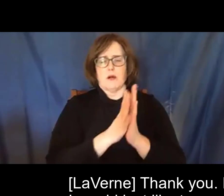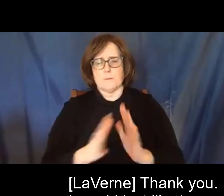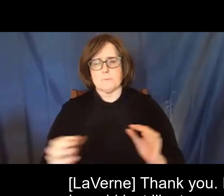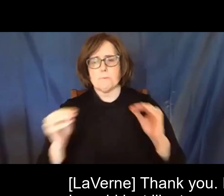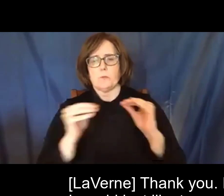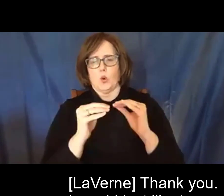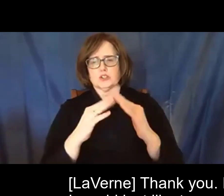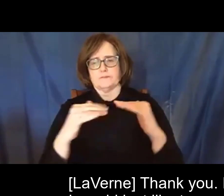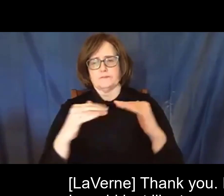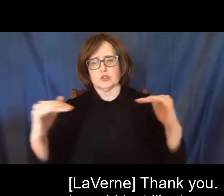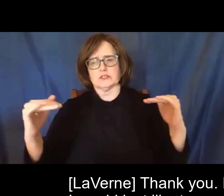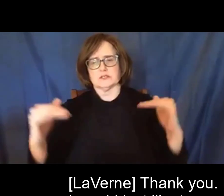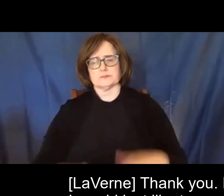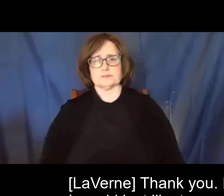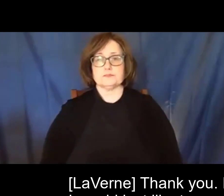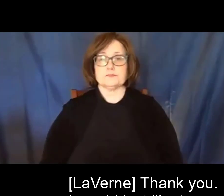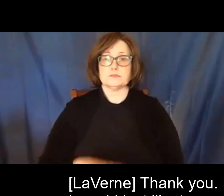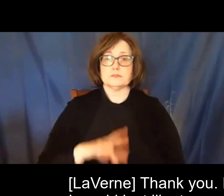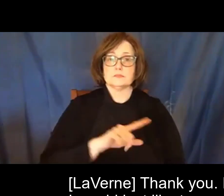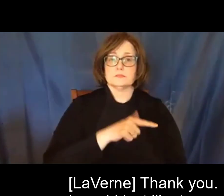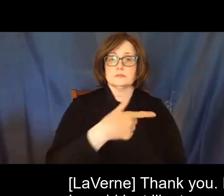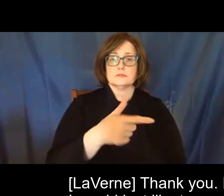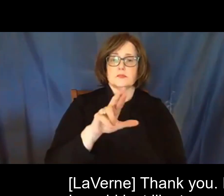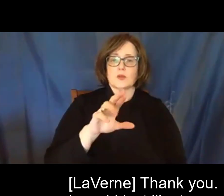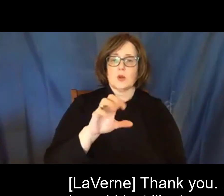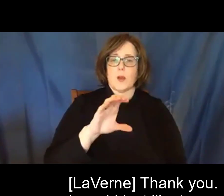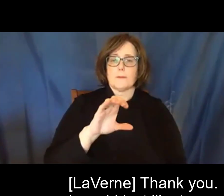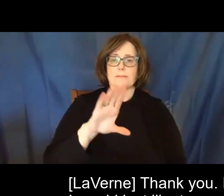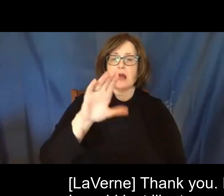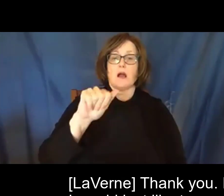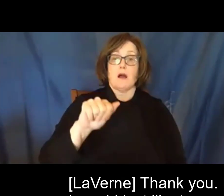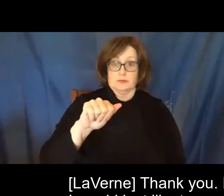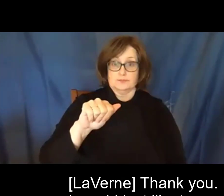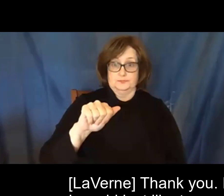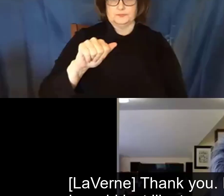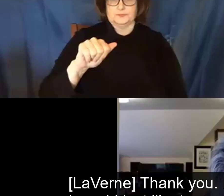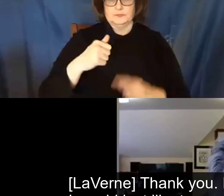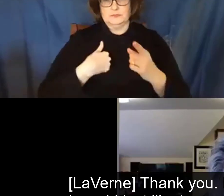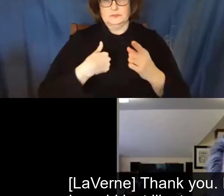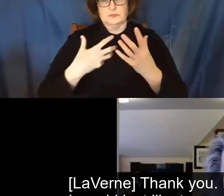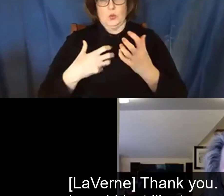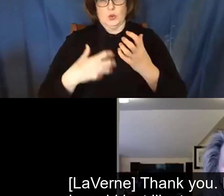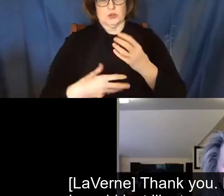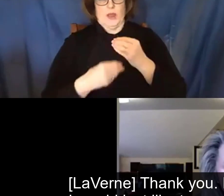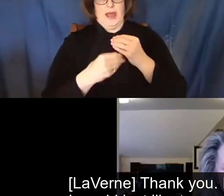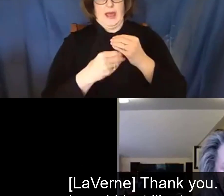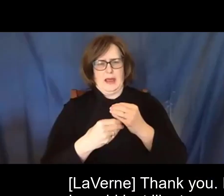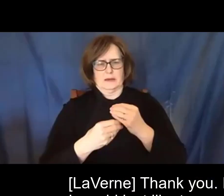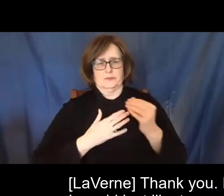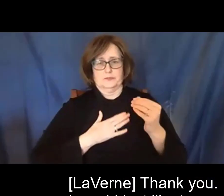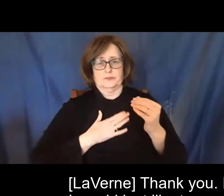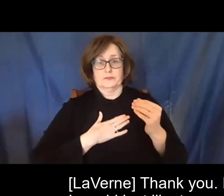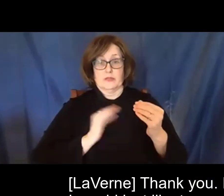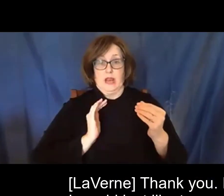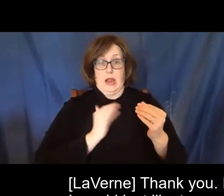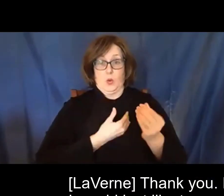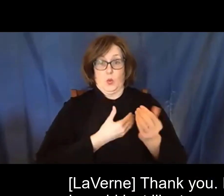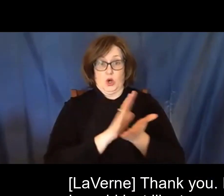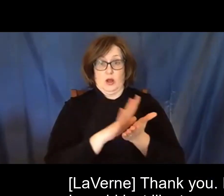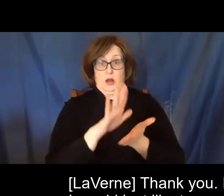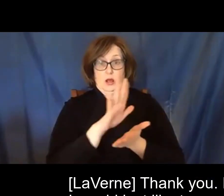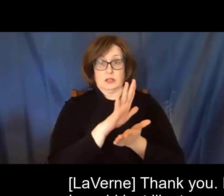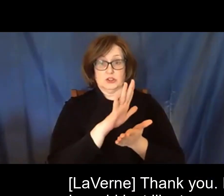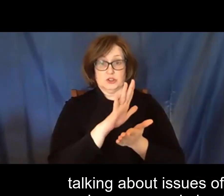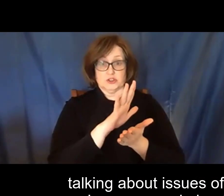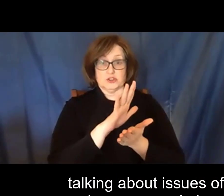Thank you. Rebecca? And I would just like to say that in our college, it's not just that